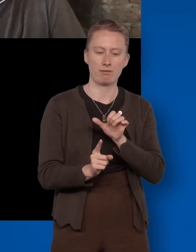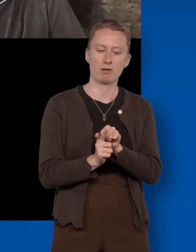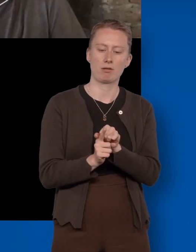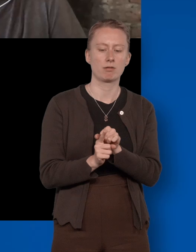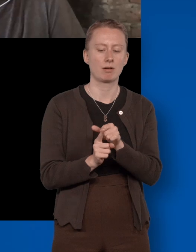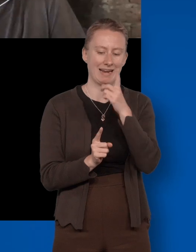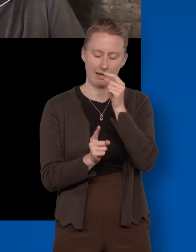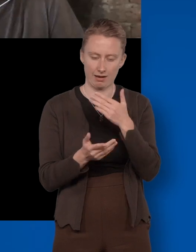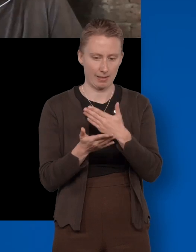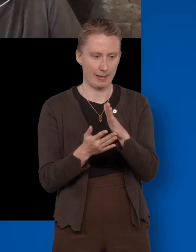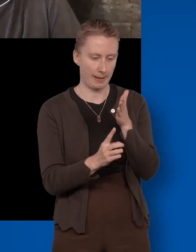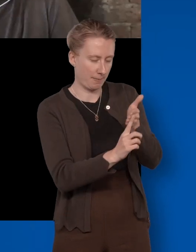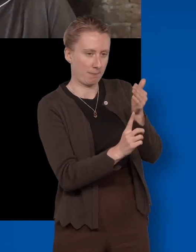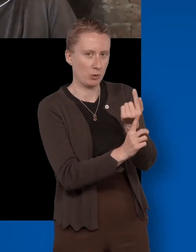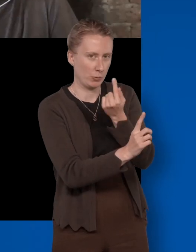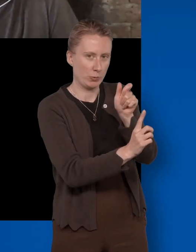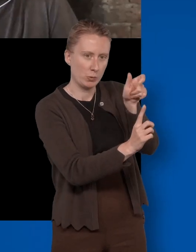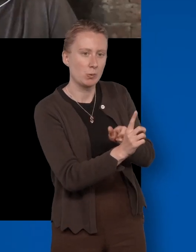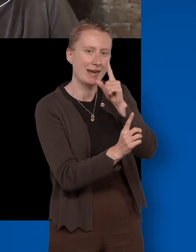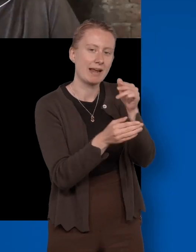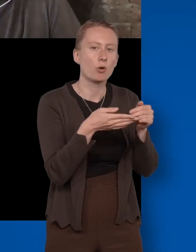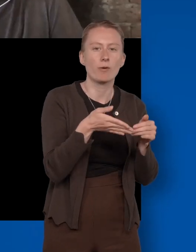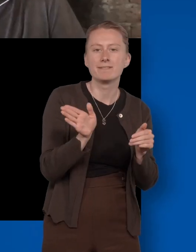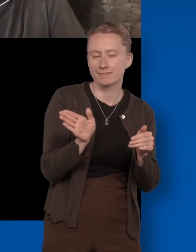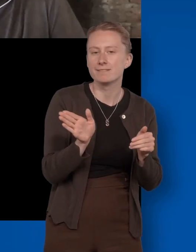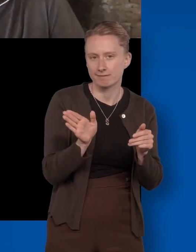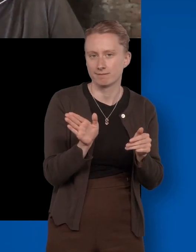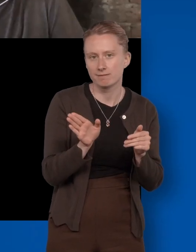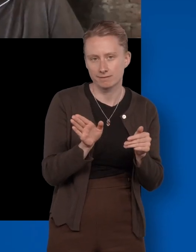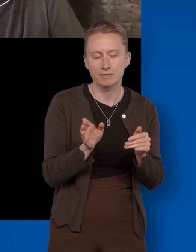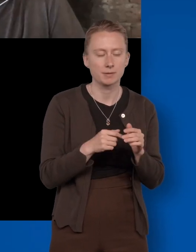that directly reveal information, we can filter that out.